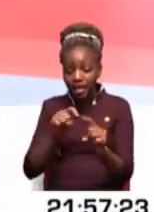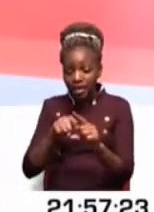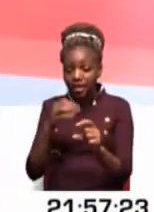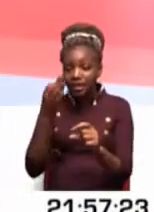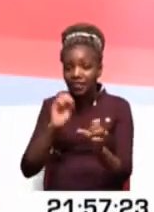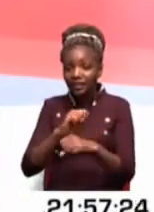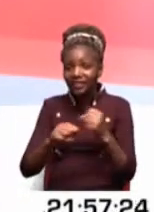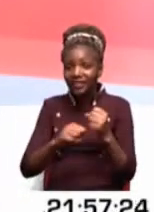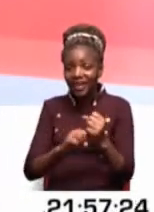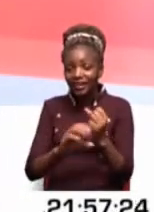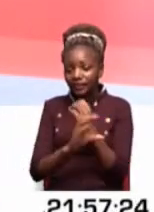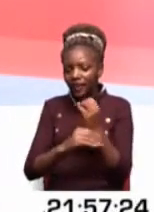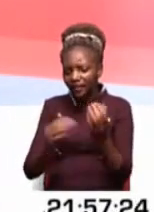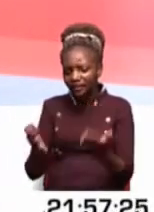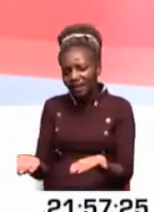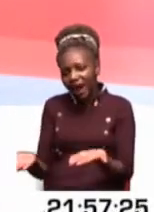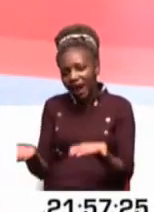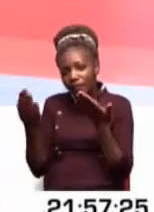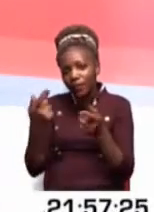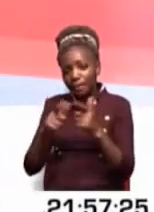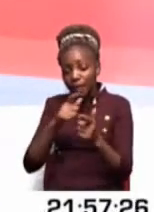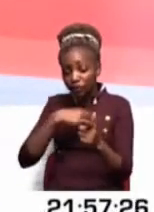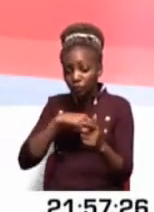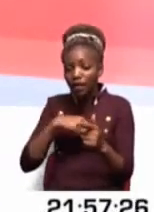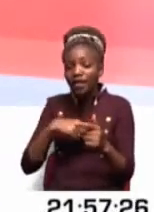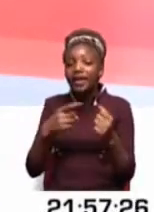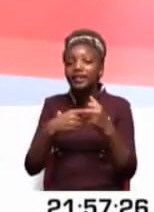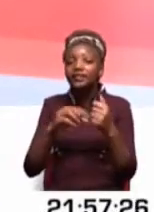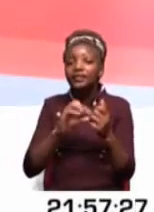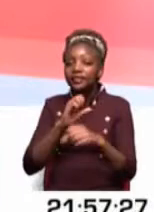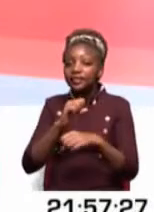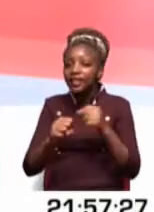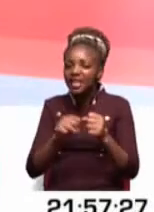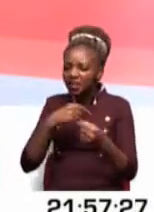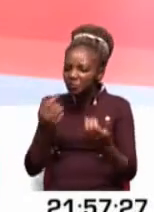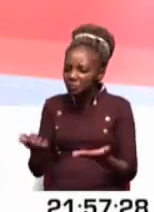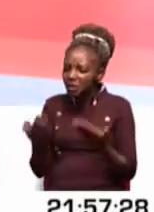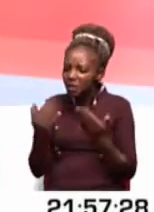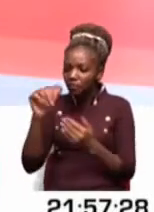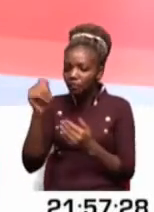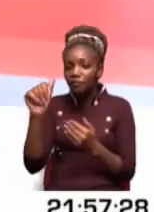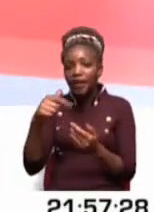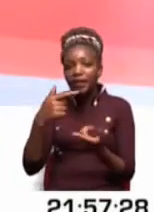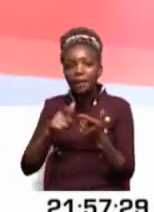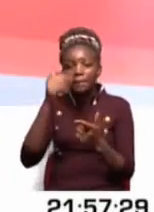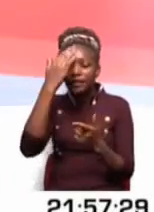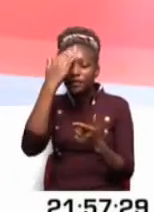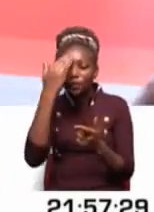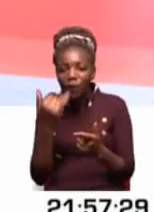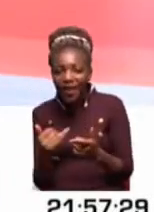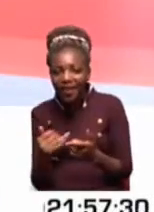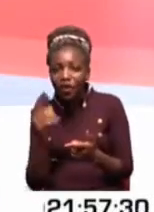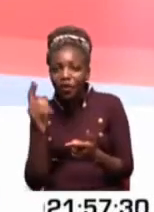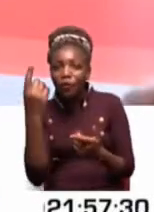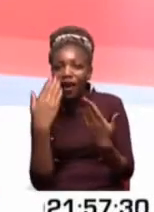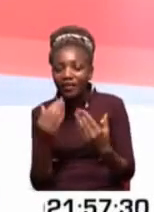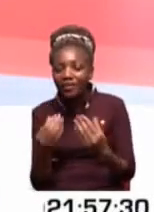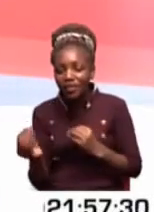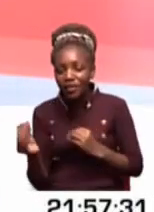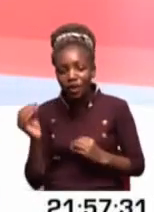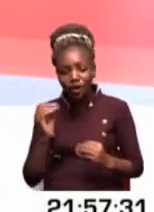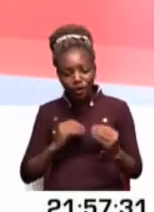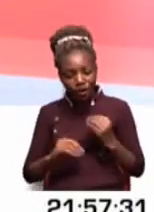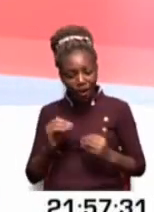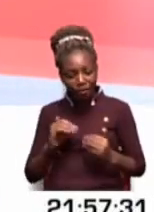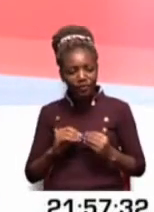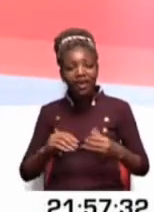60 years, we haven't moved in the way that we should move. Why? One thing that is called corruption. Young people, what should they do? They should